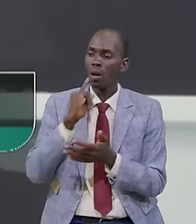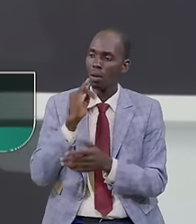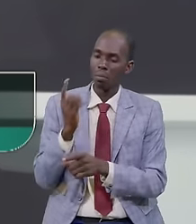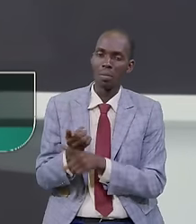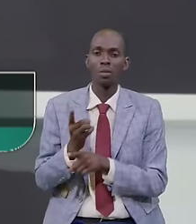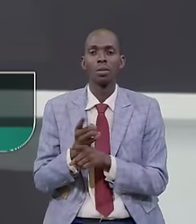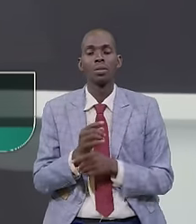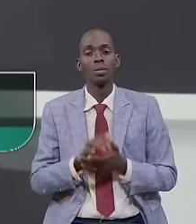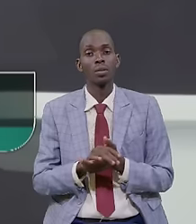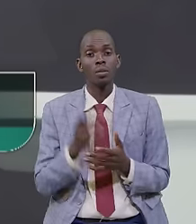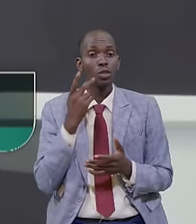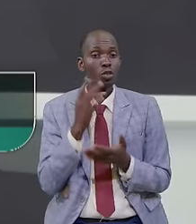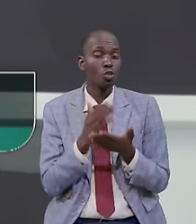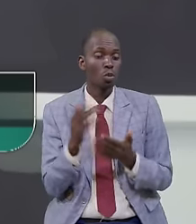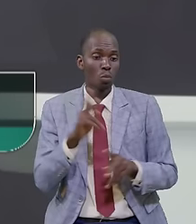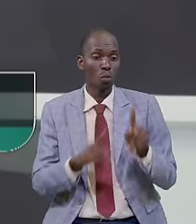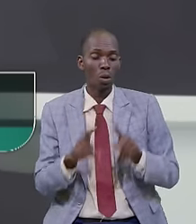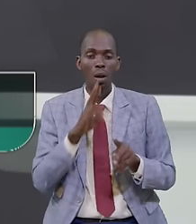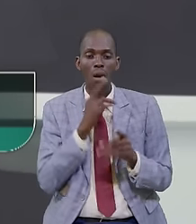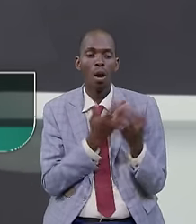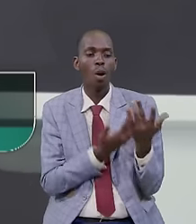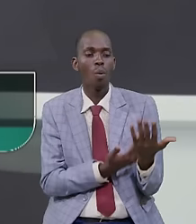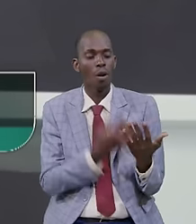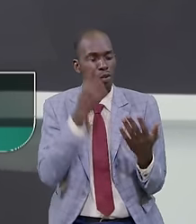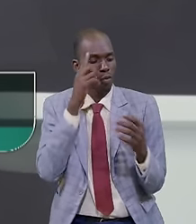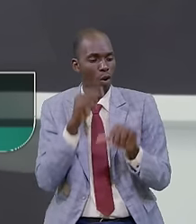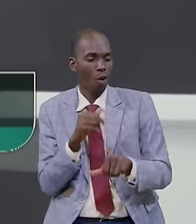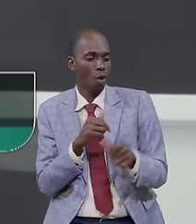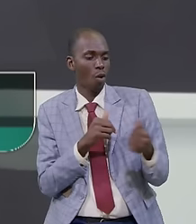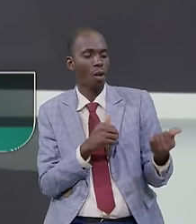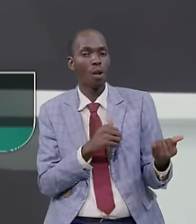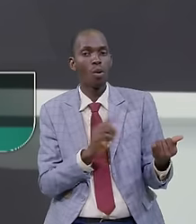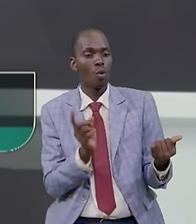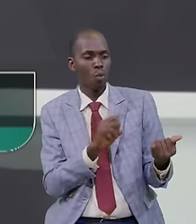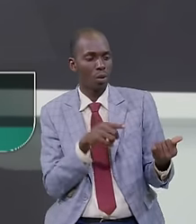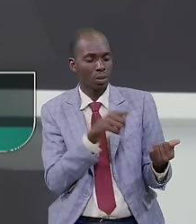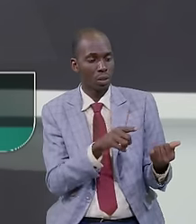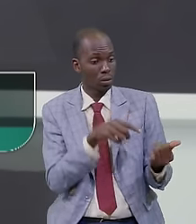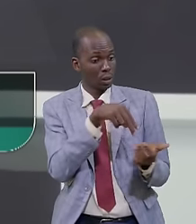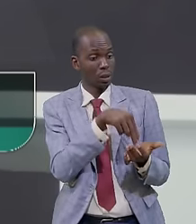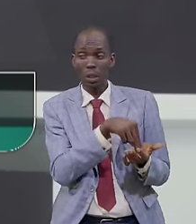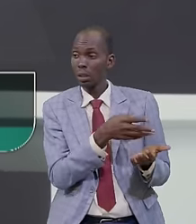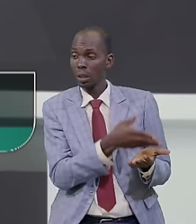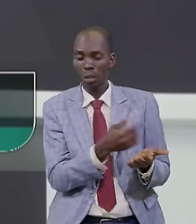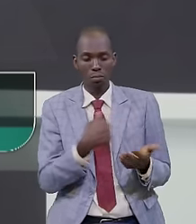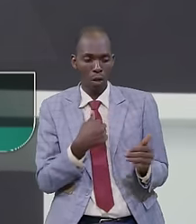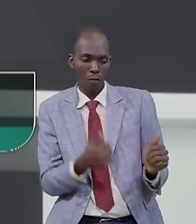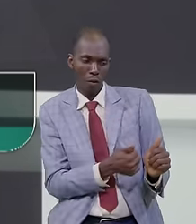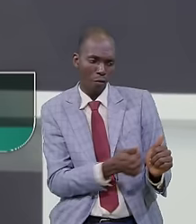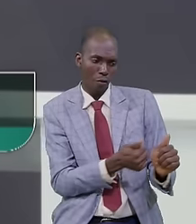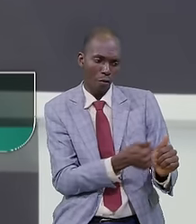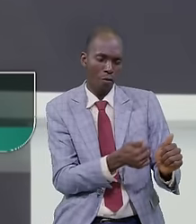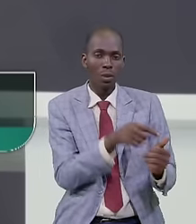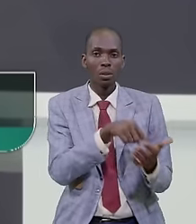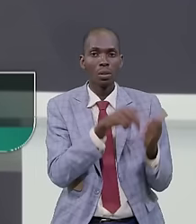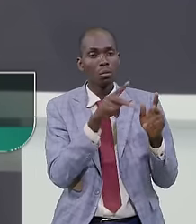they're waiting for others. When they stand, you are follow person, then I can stand. When they stand,